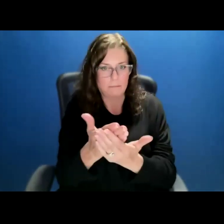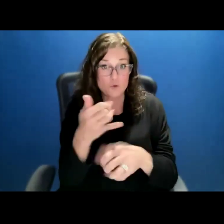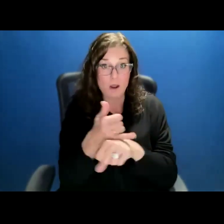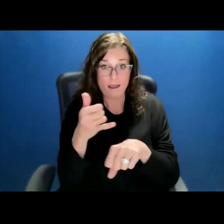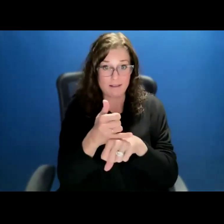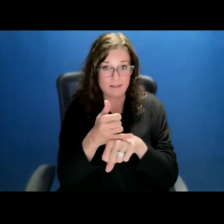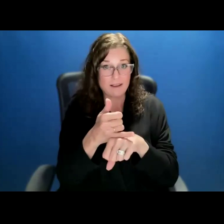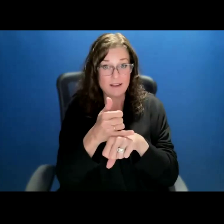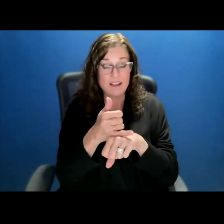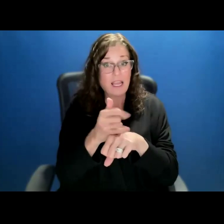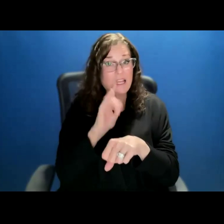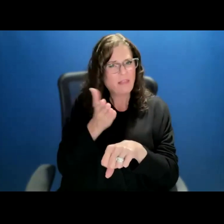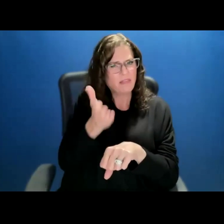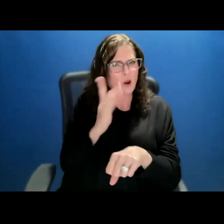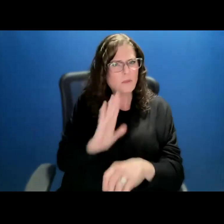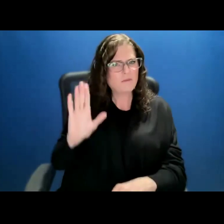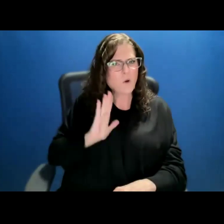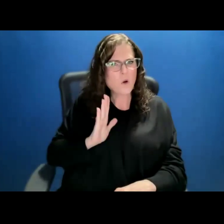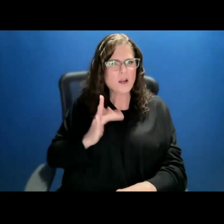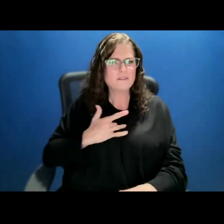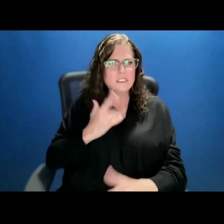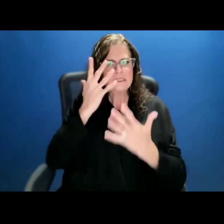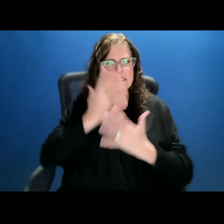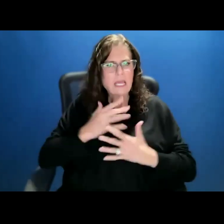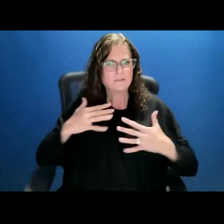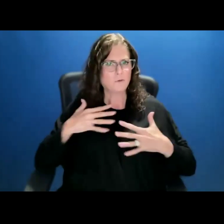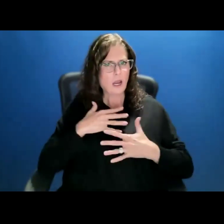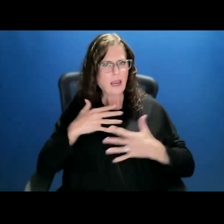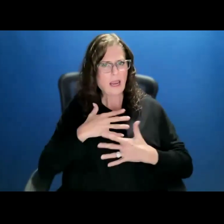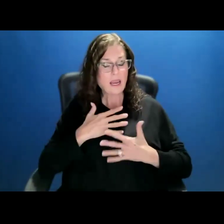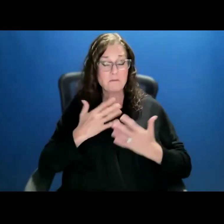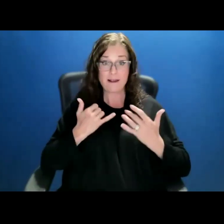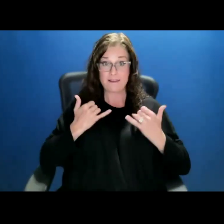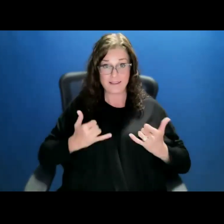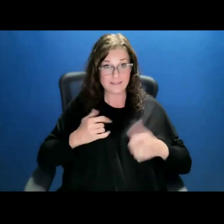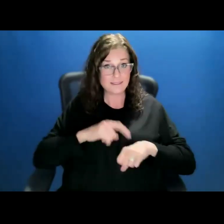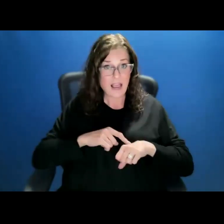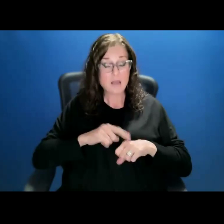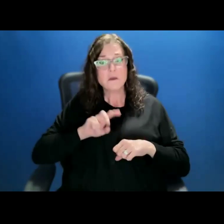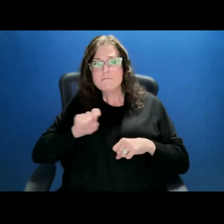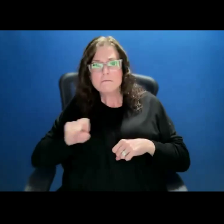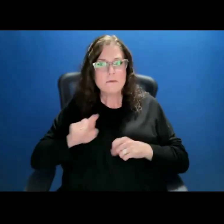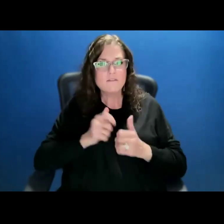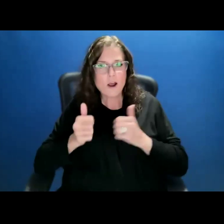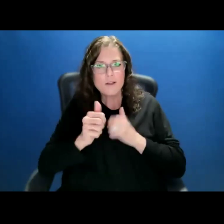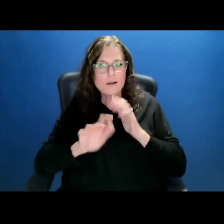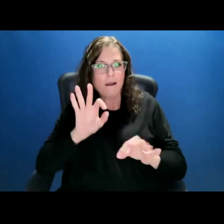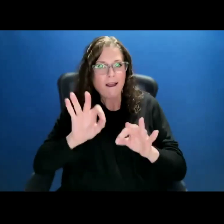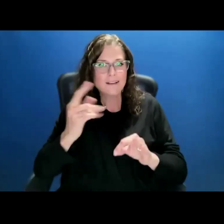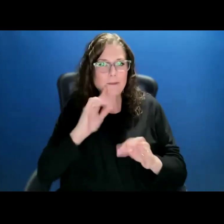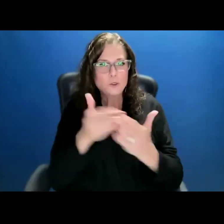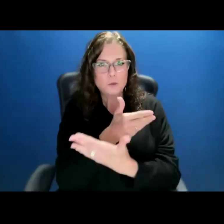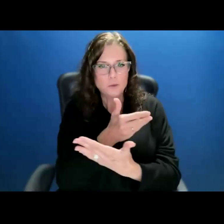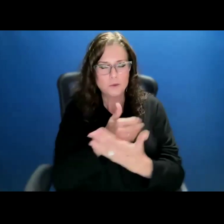found himself there before, feeling sad and fearful. But this time, he ventures further and discovers something